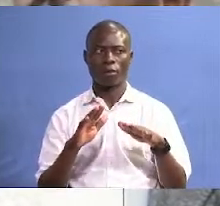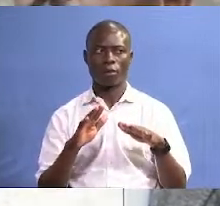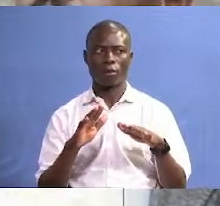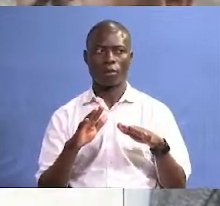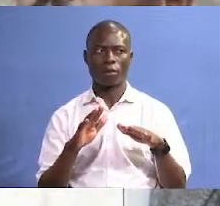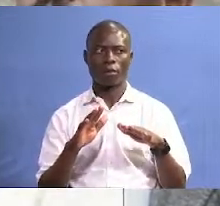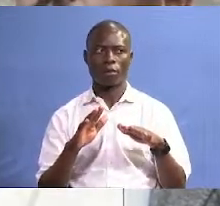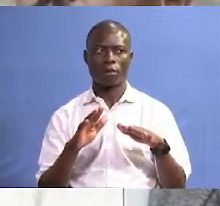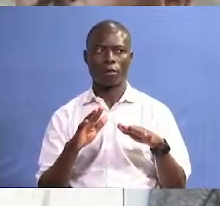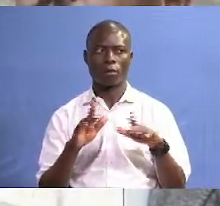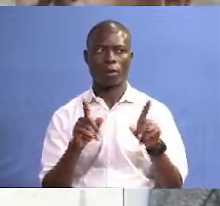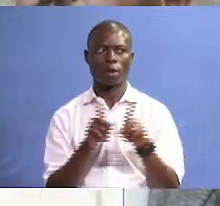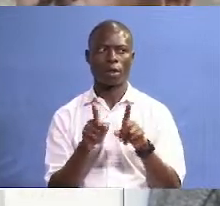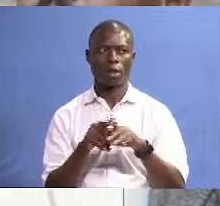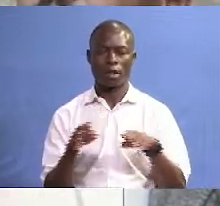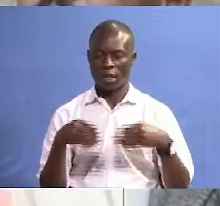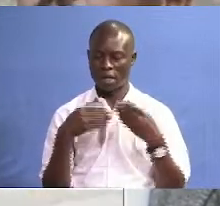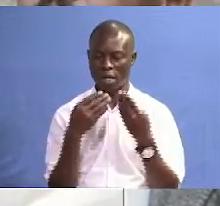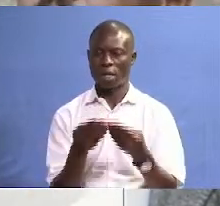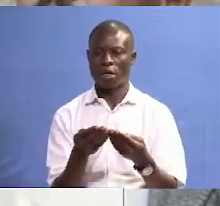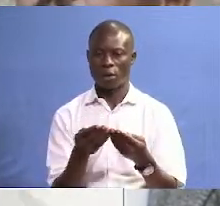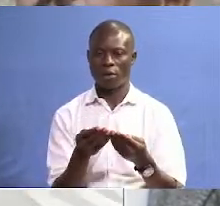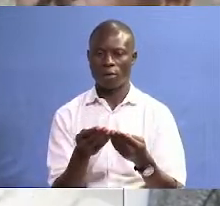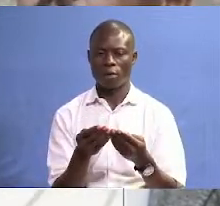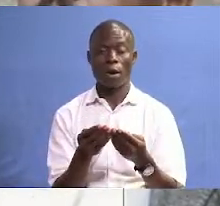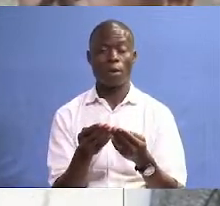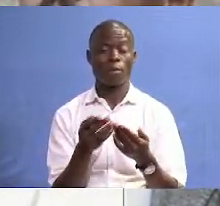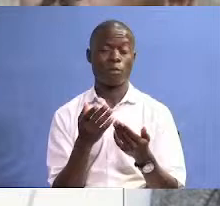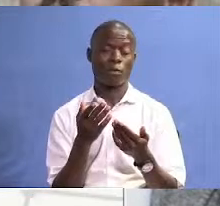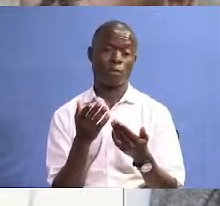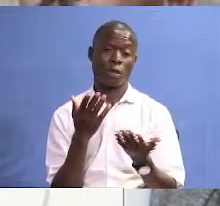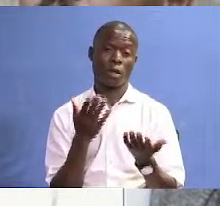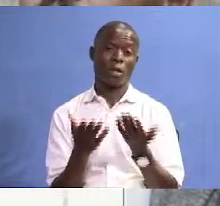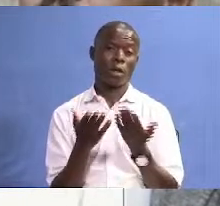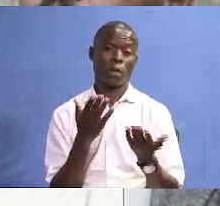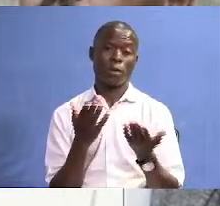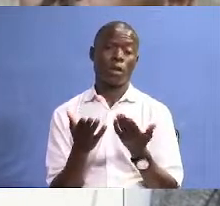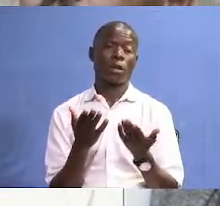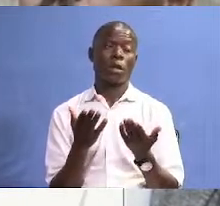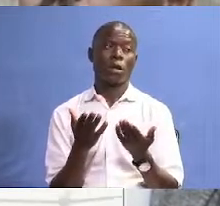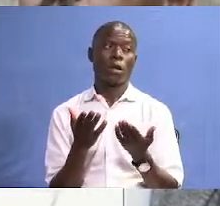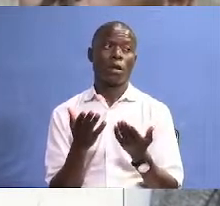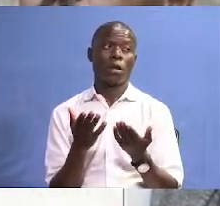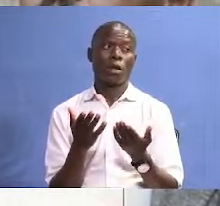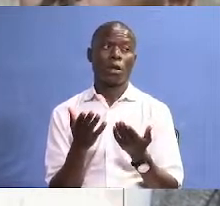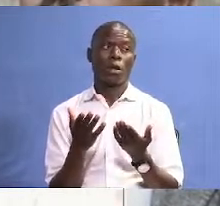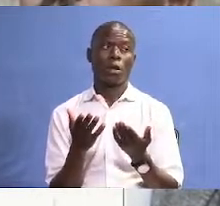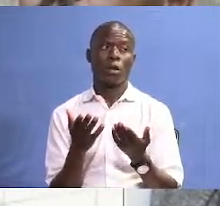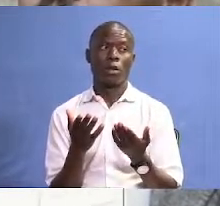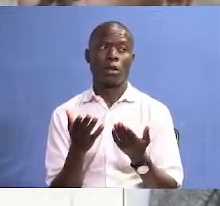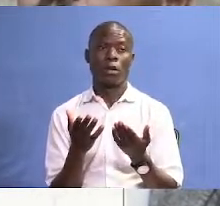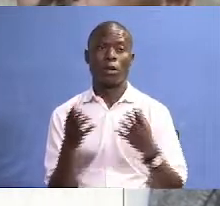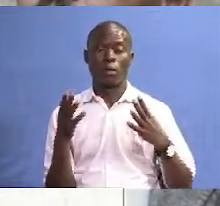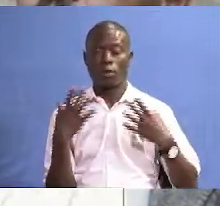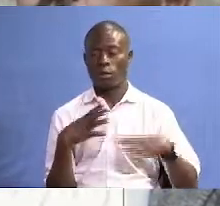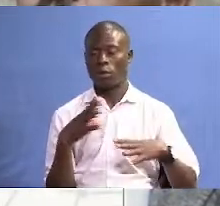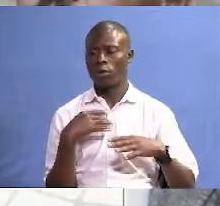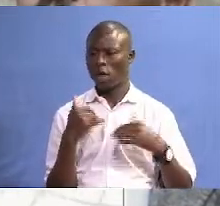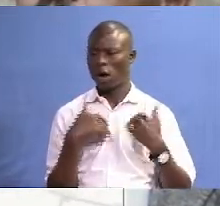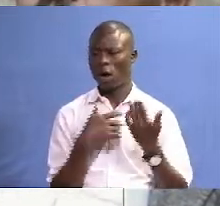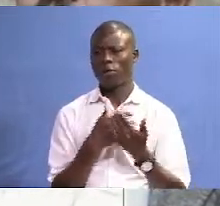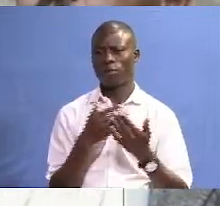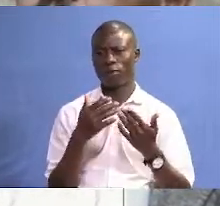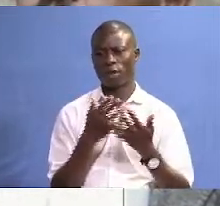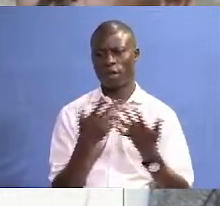na tunapeana amnesty sana wale wako na vifaa,